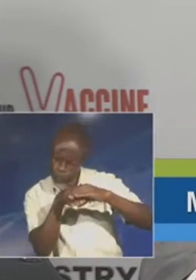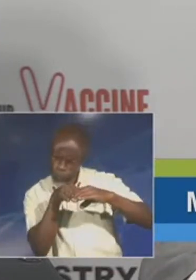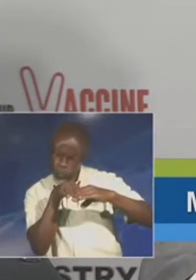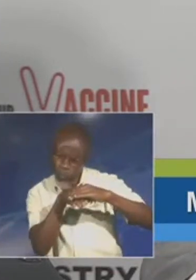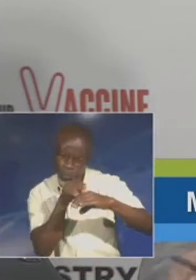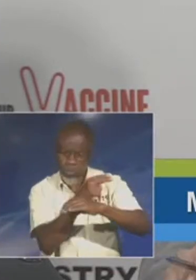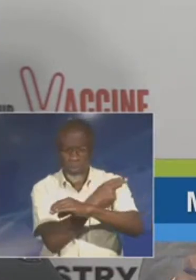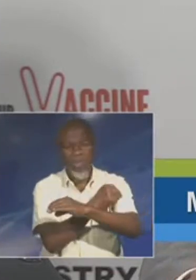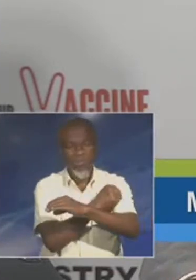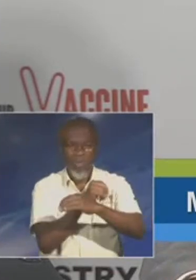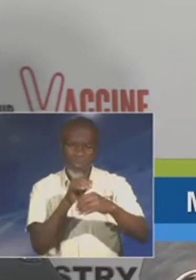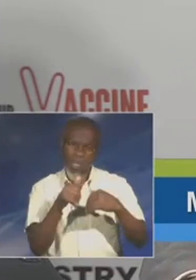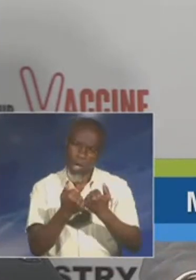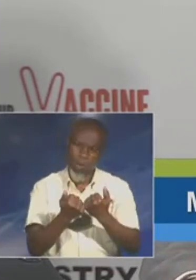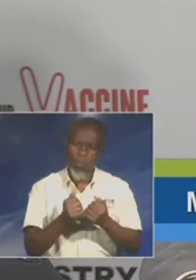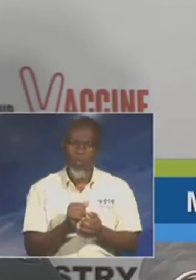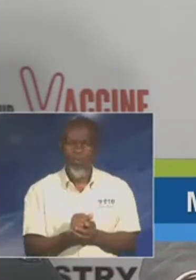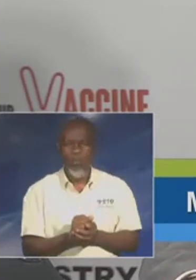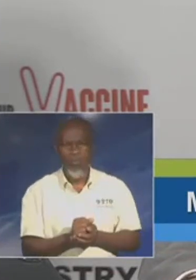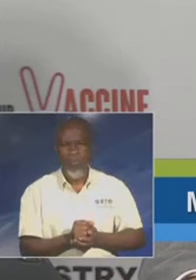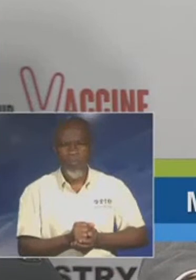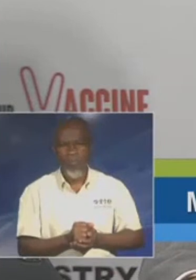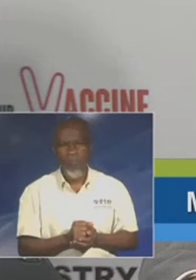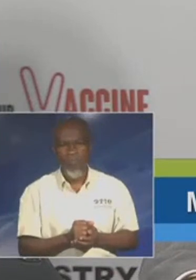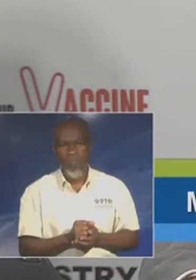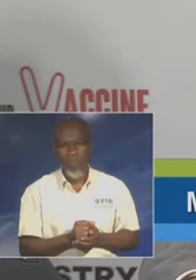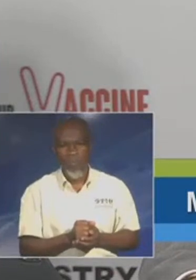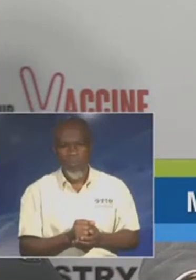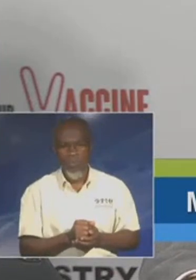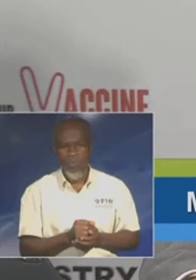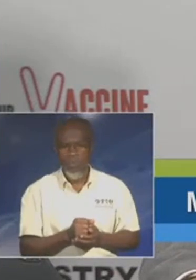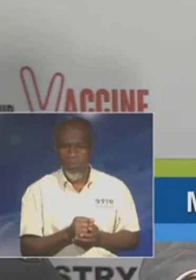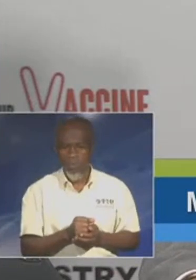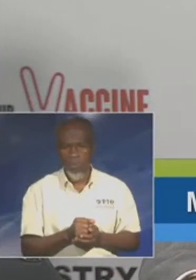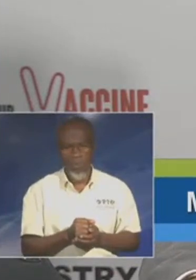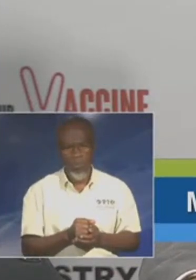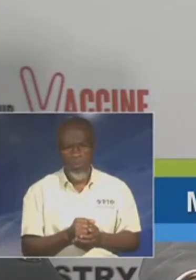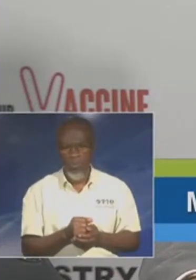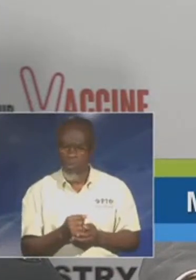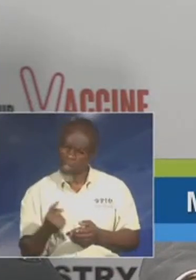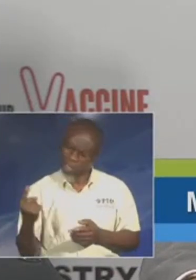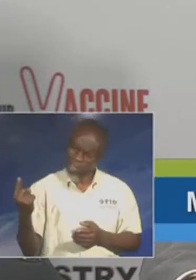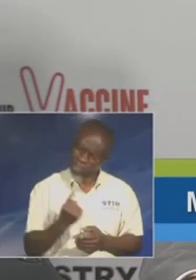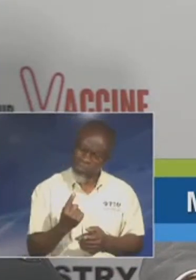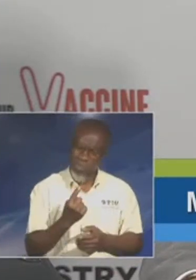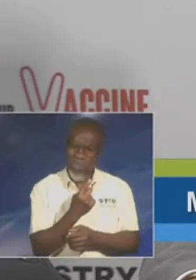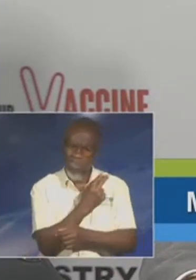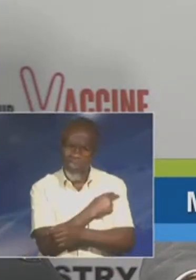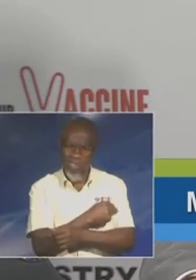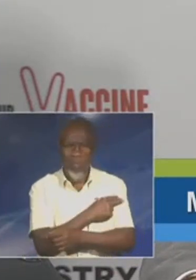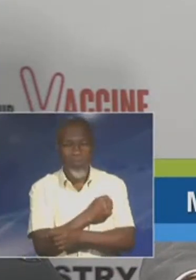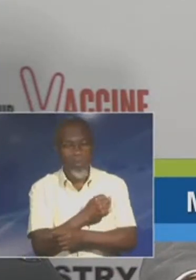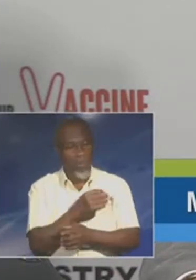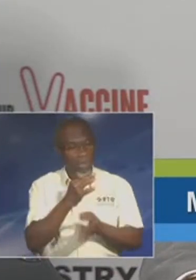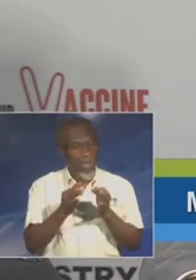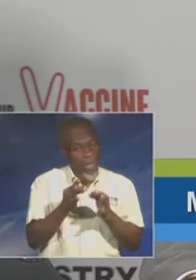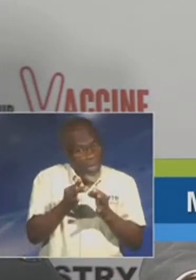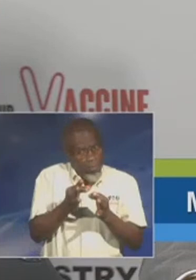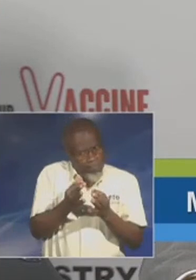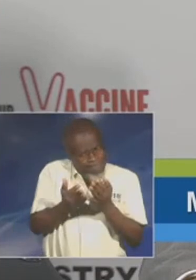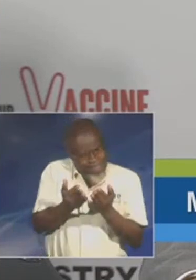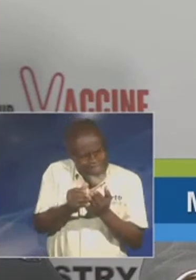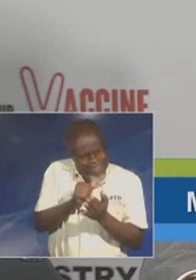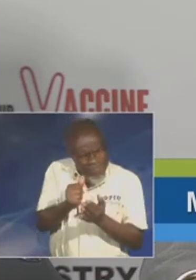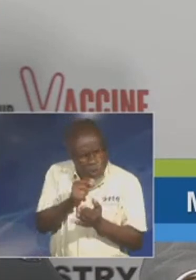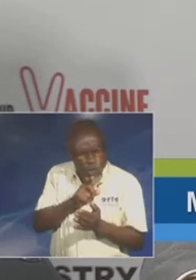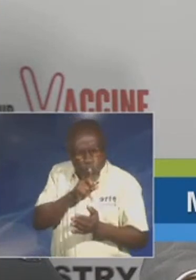has been saying ad nauseum, come in to a hospital facility if you are unsure at the earliest